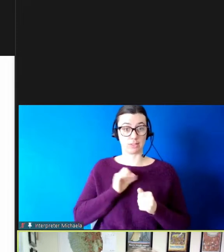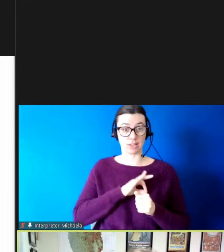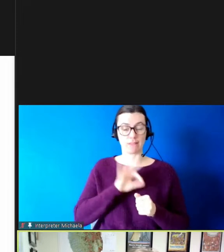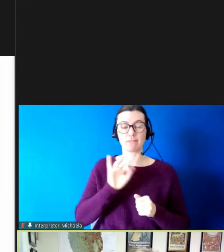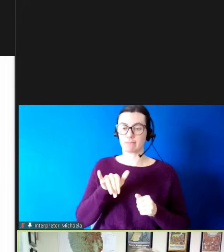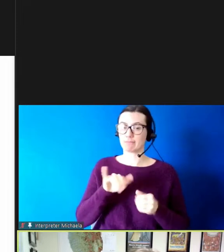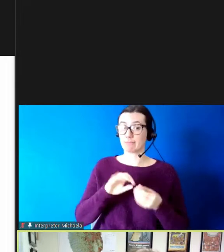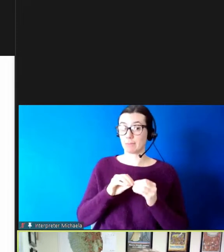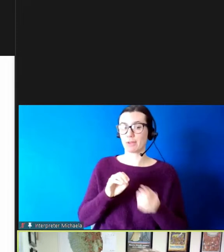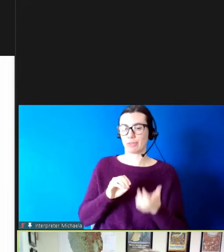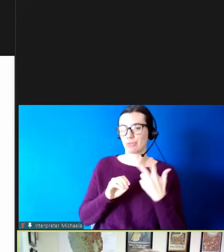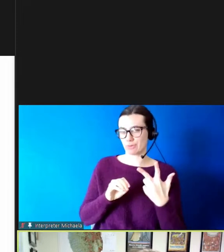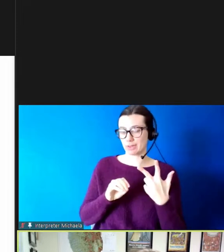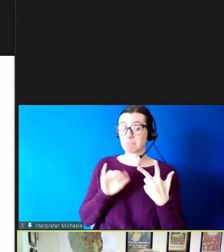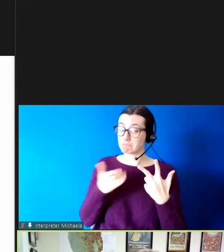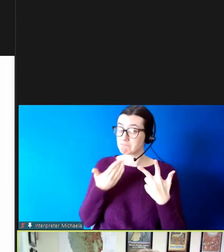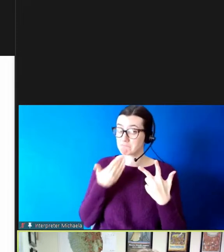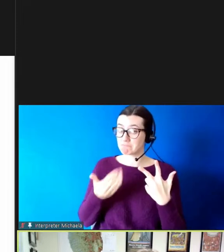number.